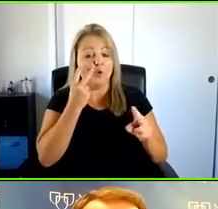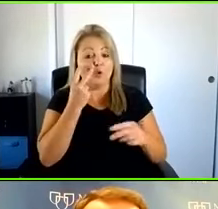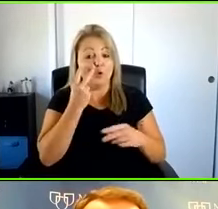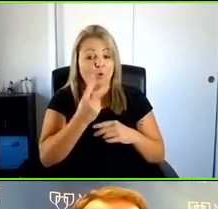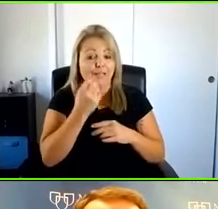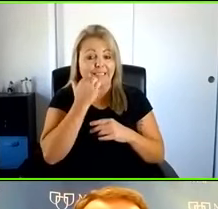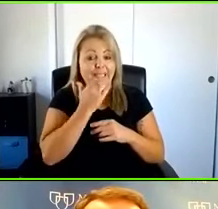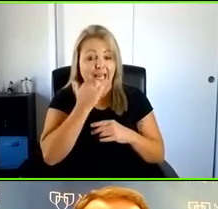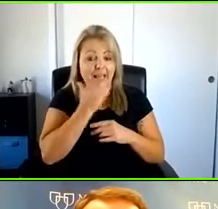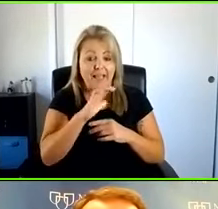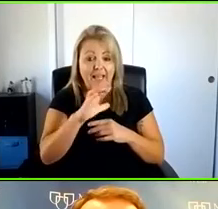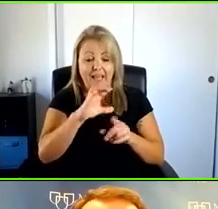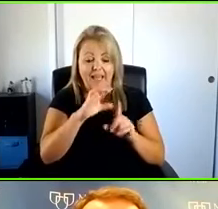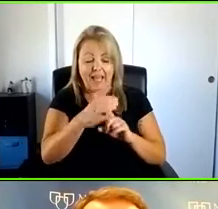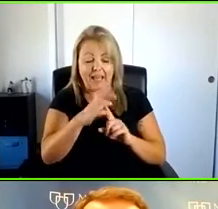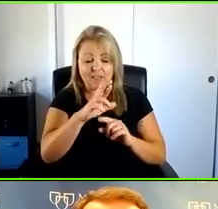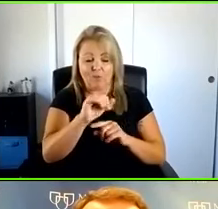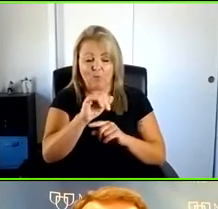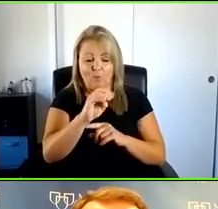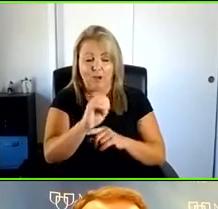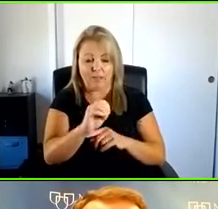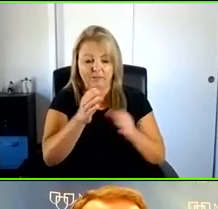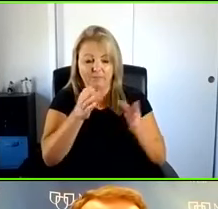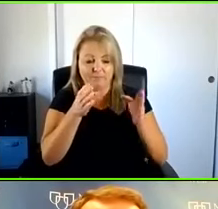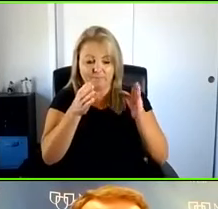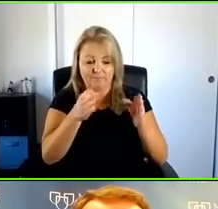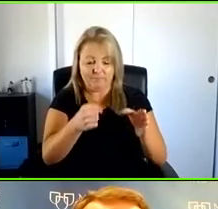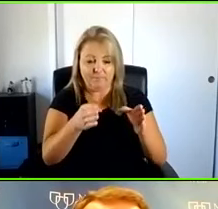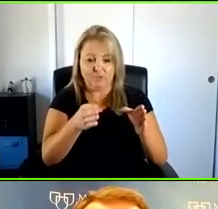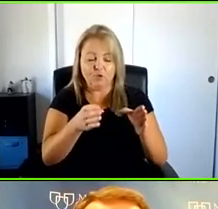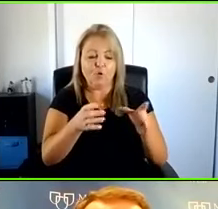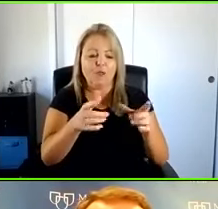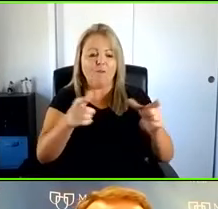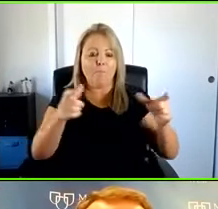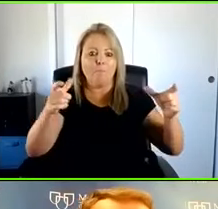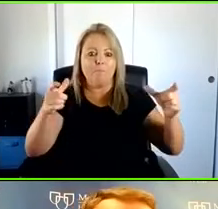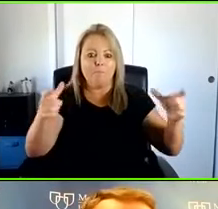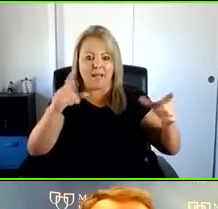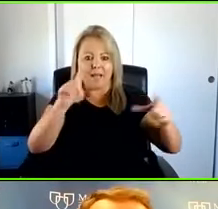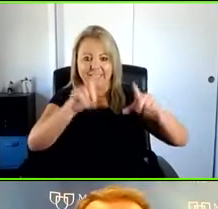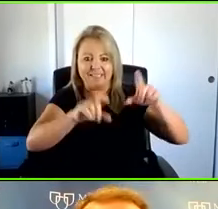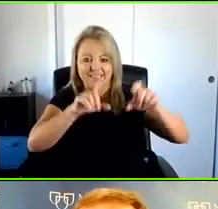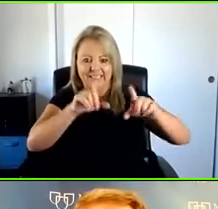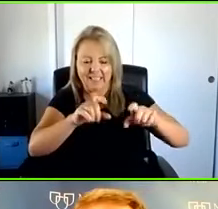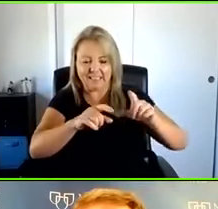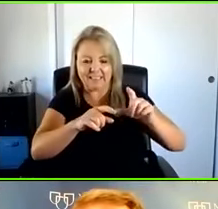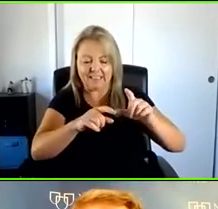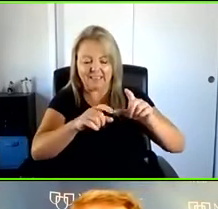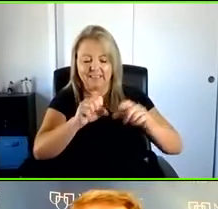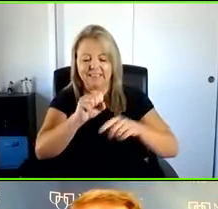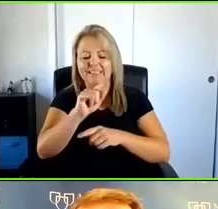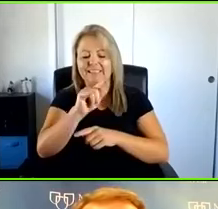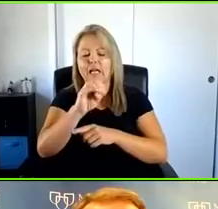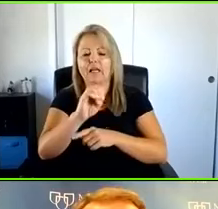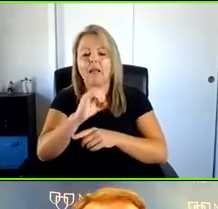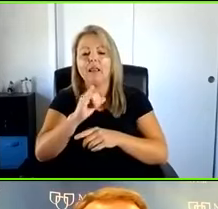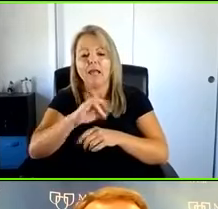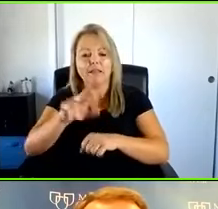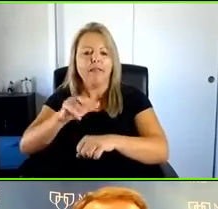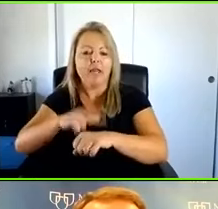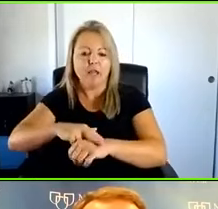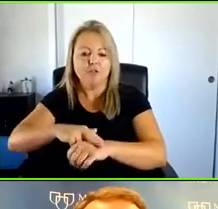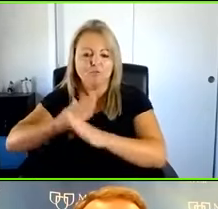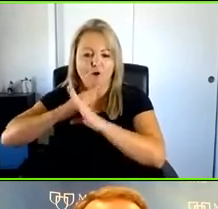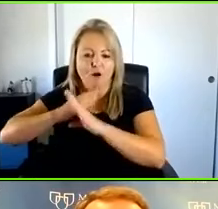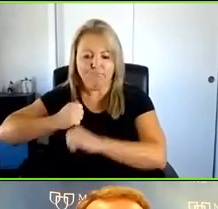case rate, especially if you stand up a large testing site, for example, what the National Guard